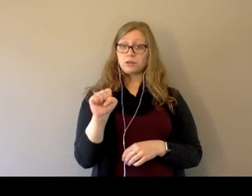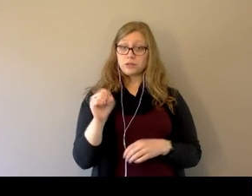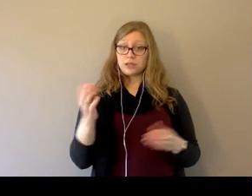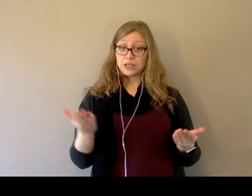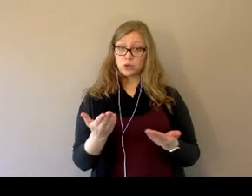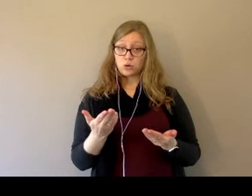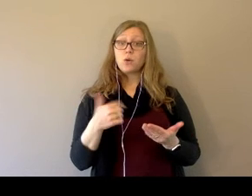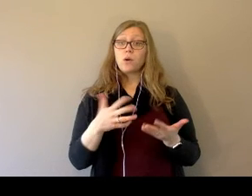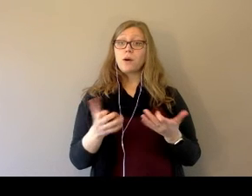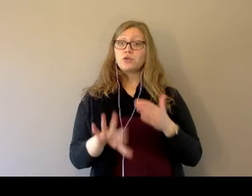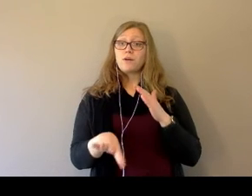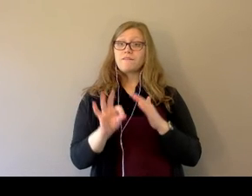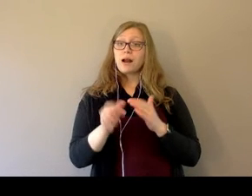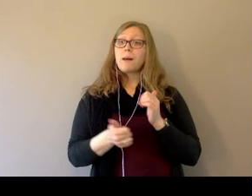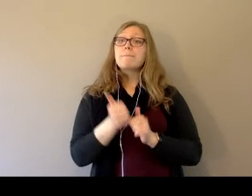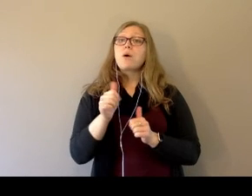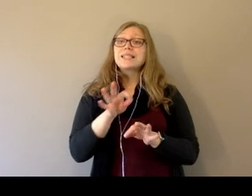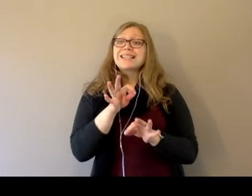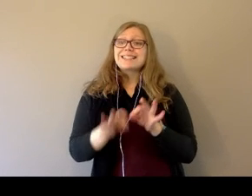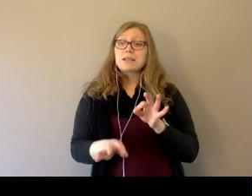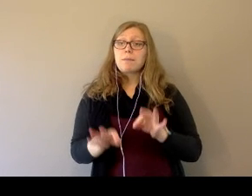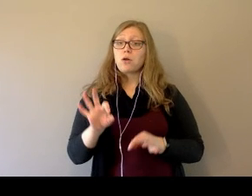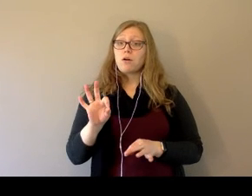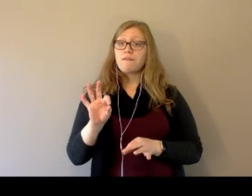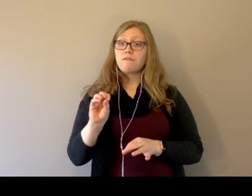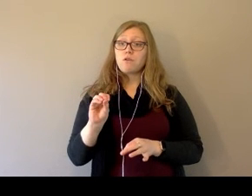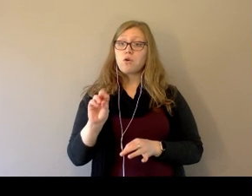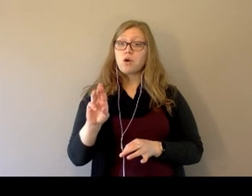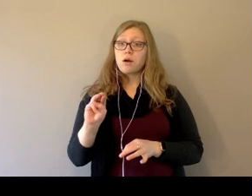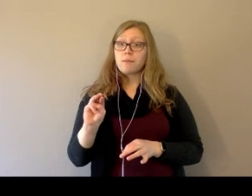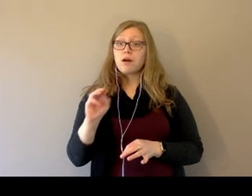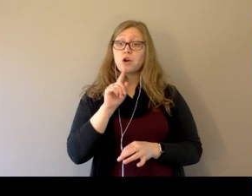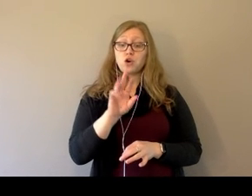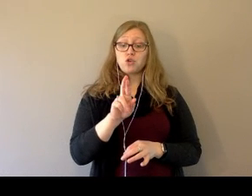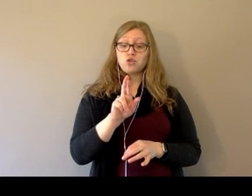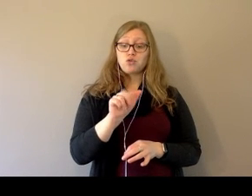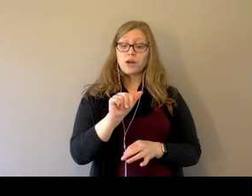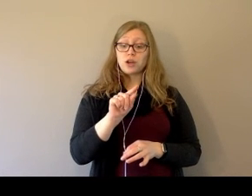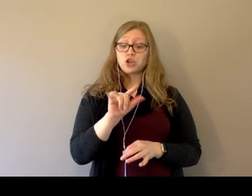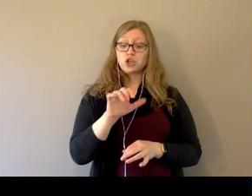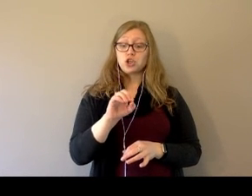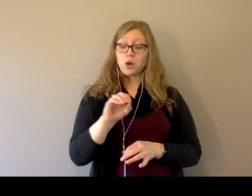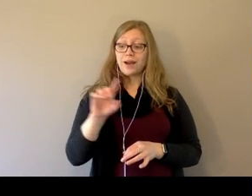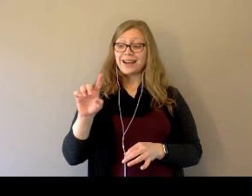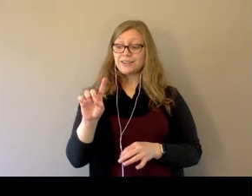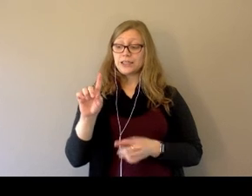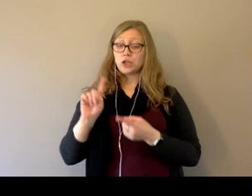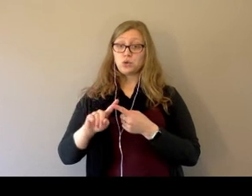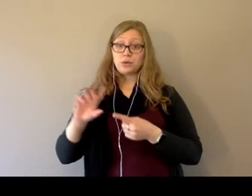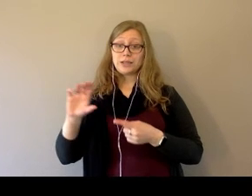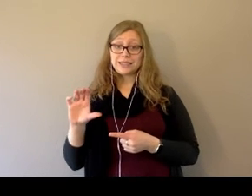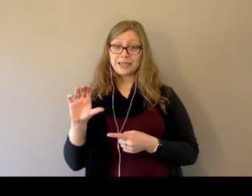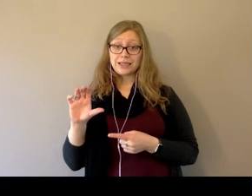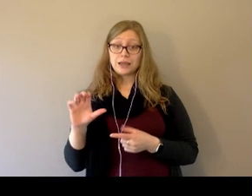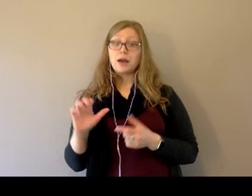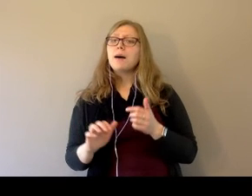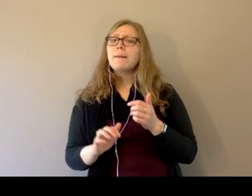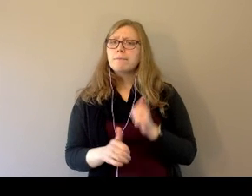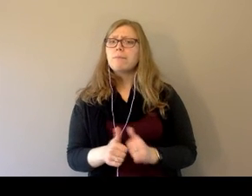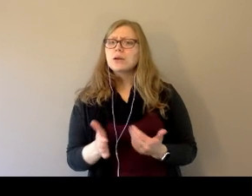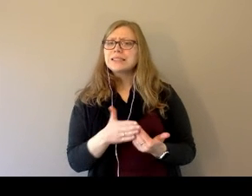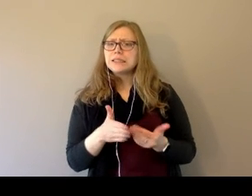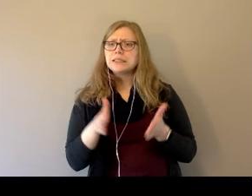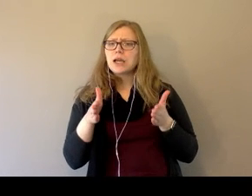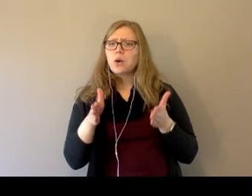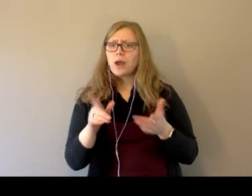in simplest form. So when it says the ratio of D to C, I think the easiest way to think about this is you want to get an